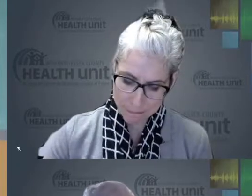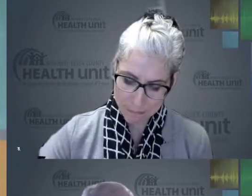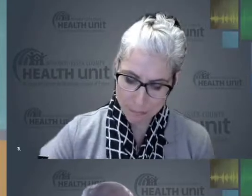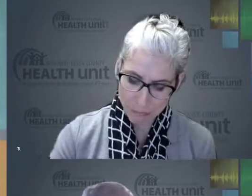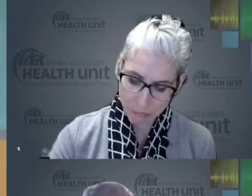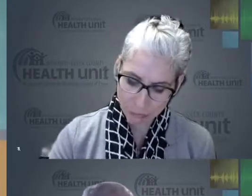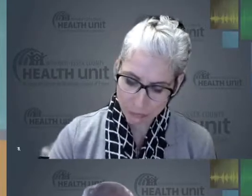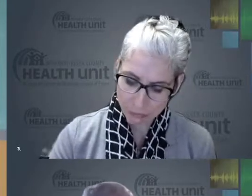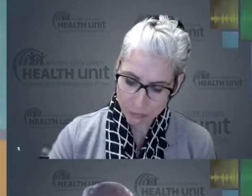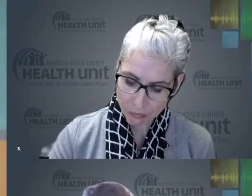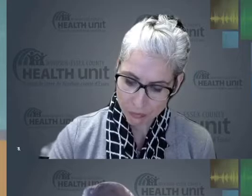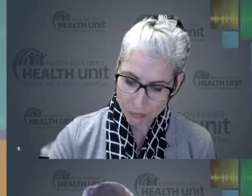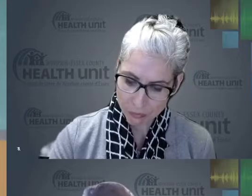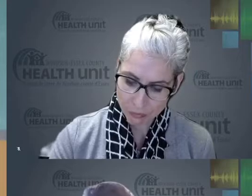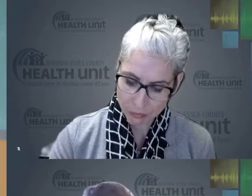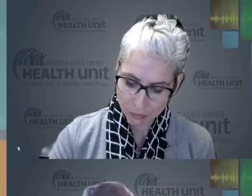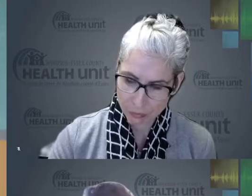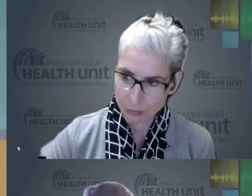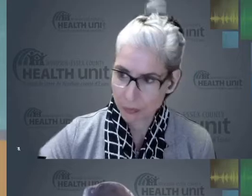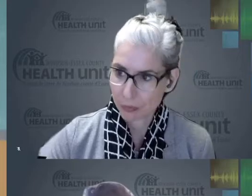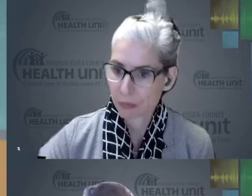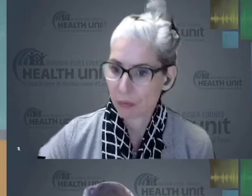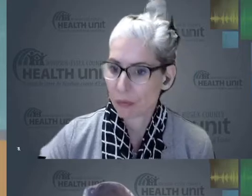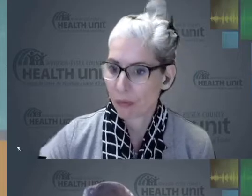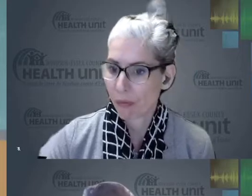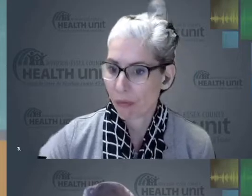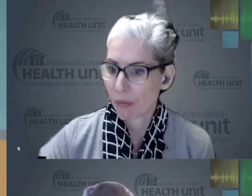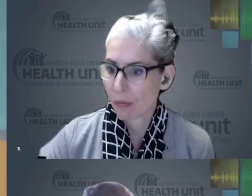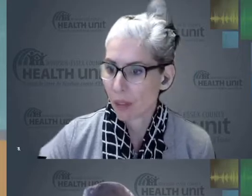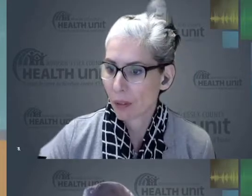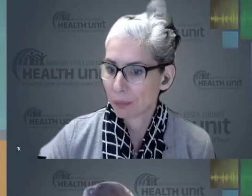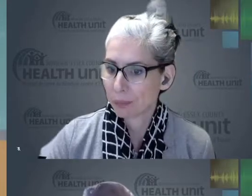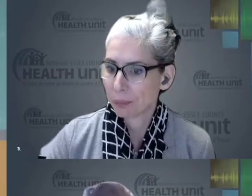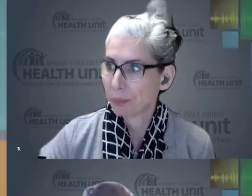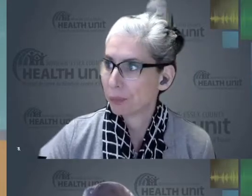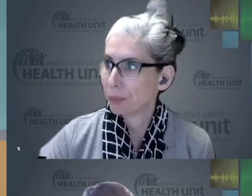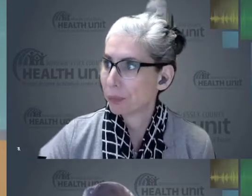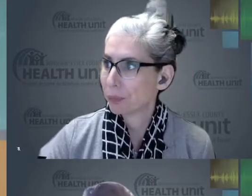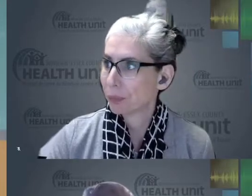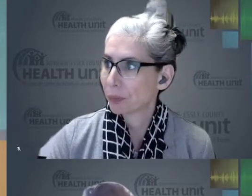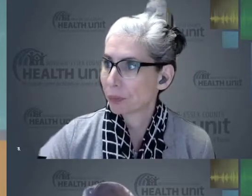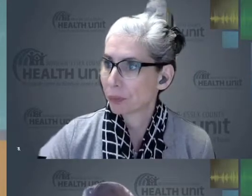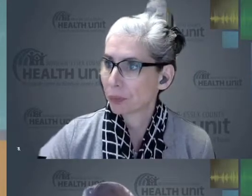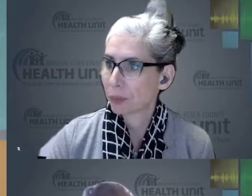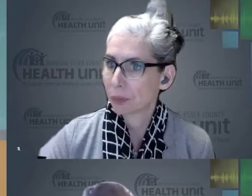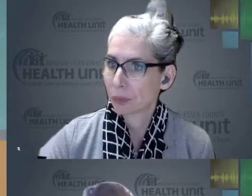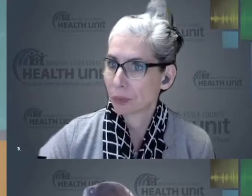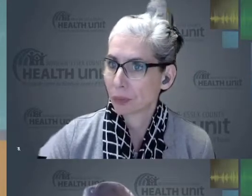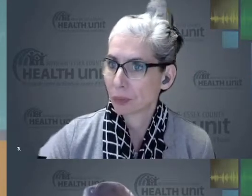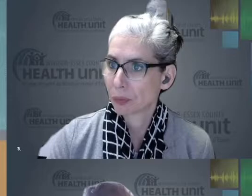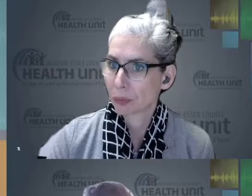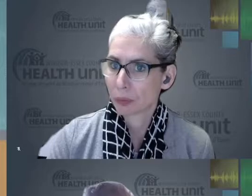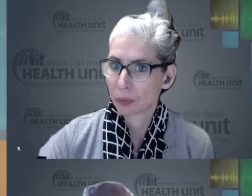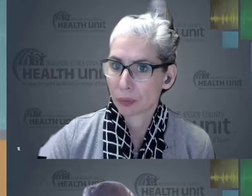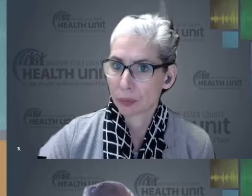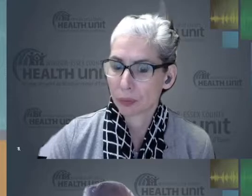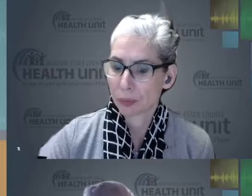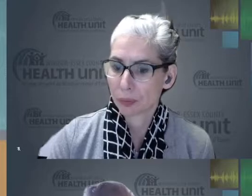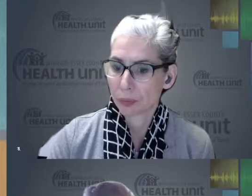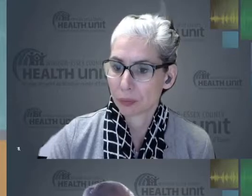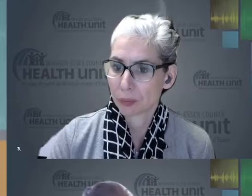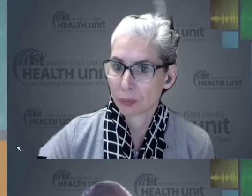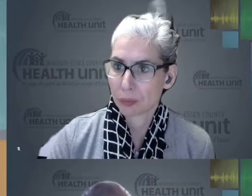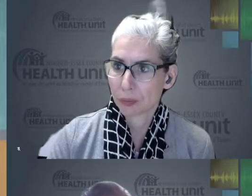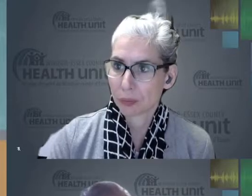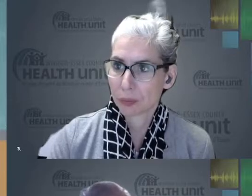is hospitalized, there are different categories of or different subgroups how